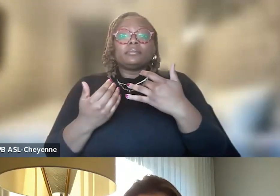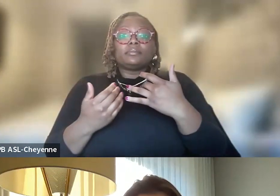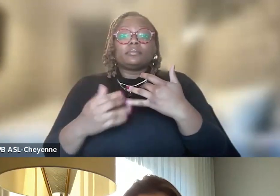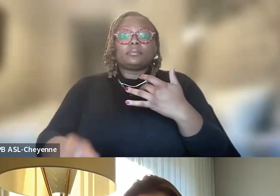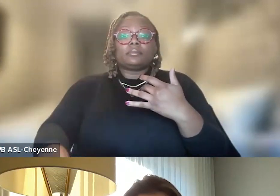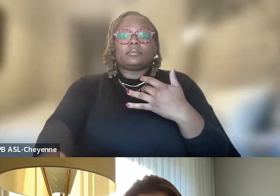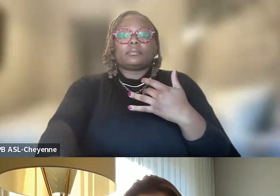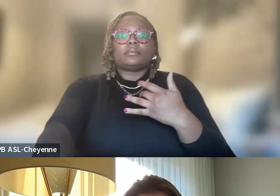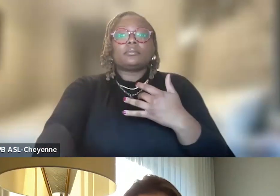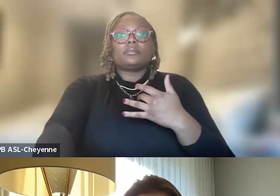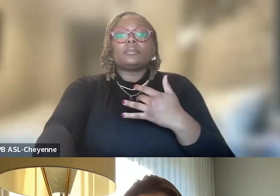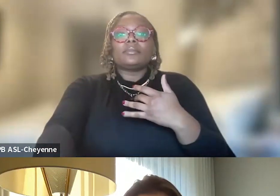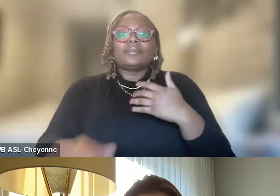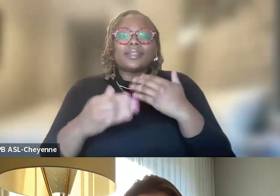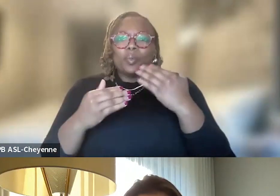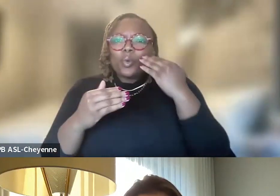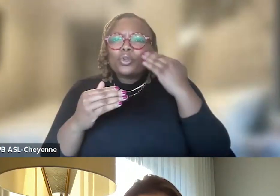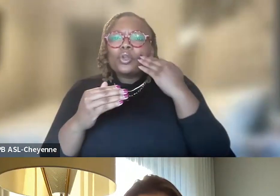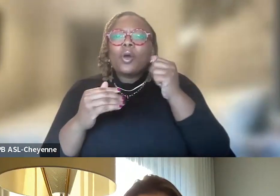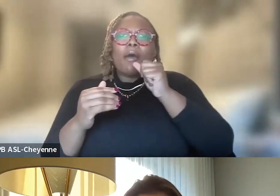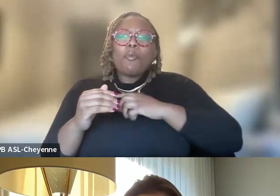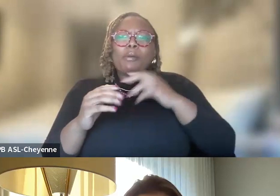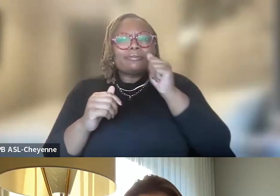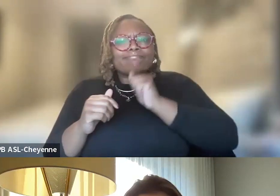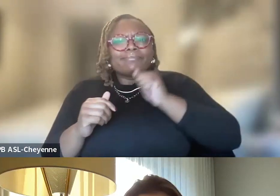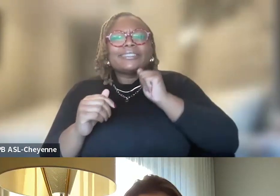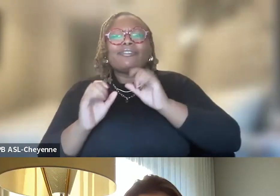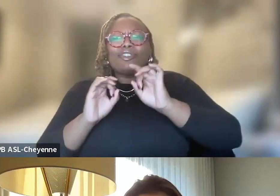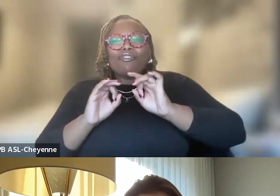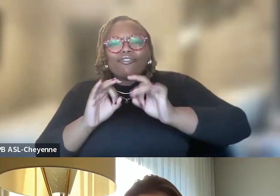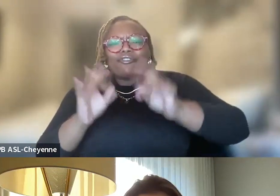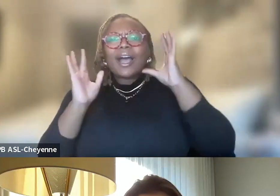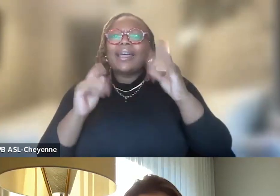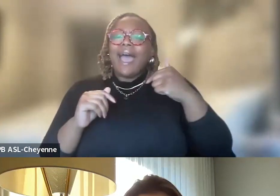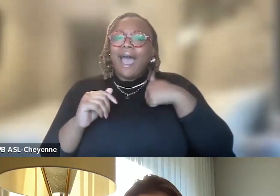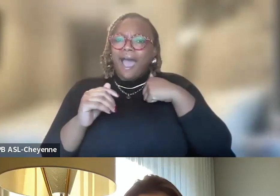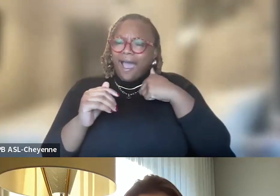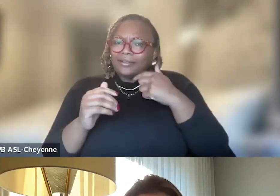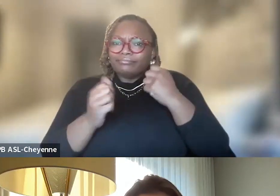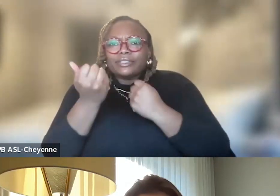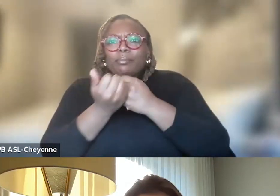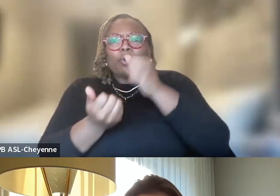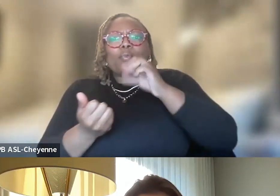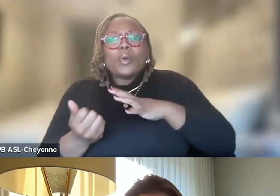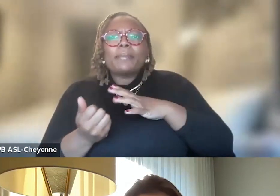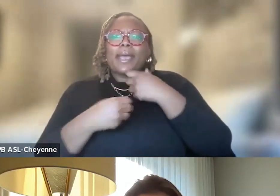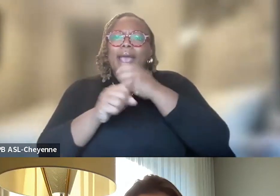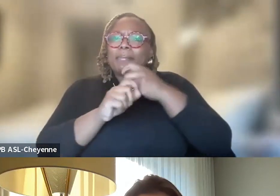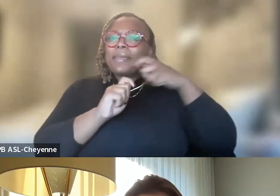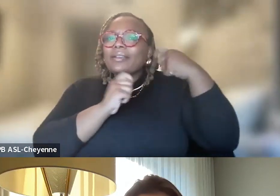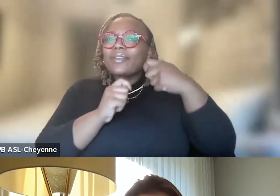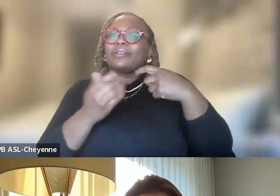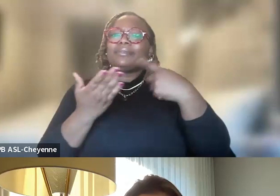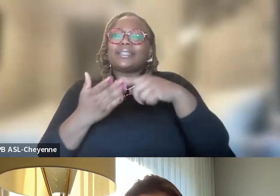we know women, how many violence we suffer. No, and I'm a feminist. I make films talking about sexism